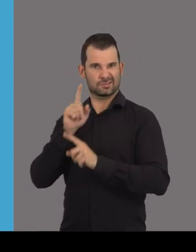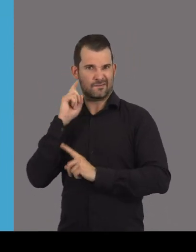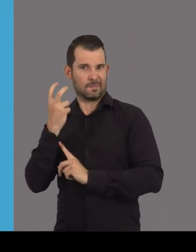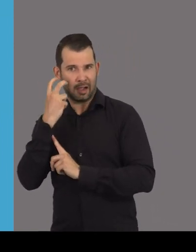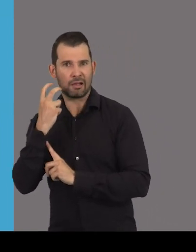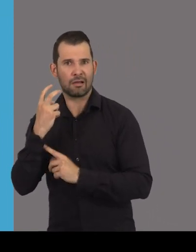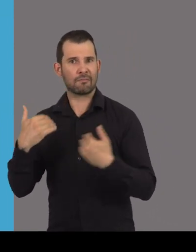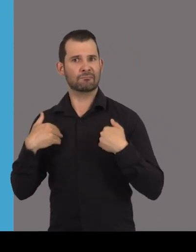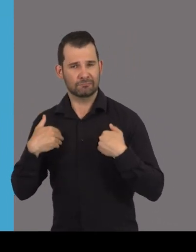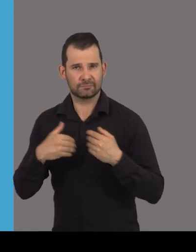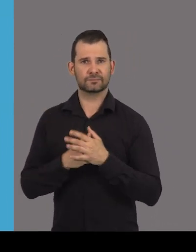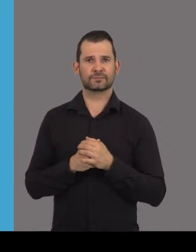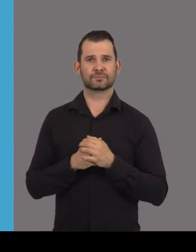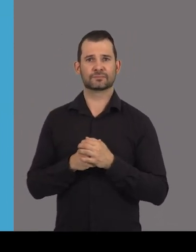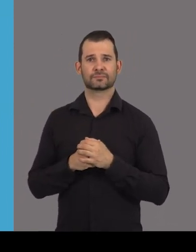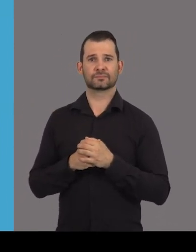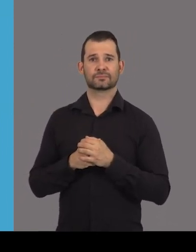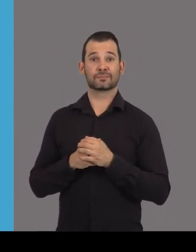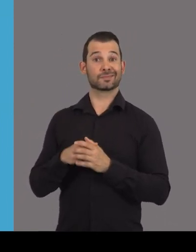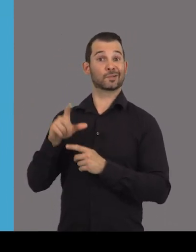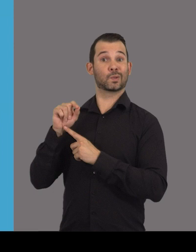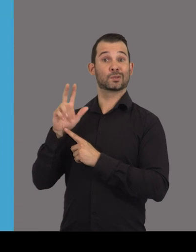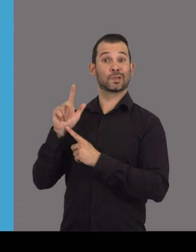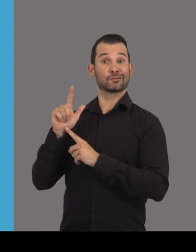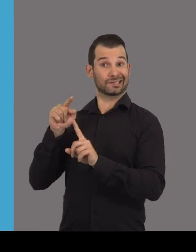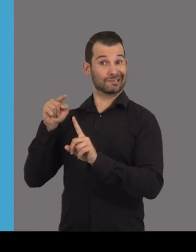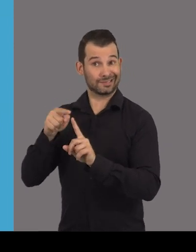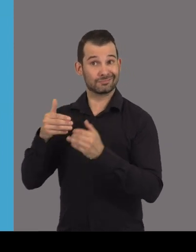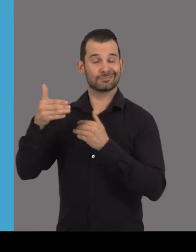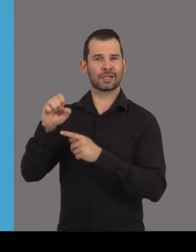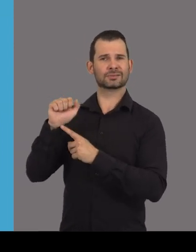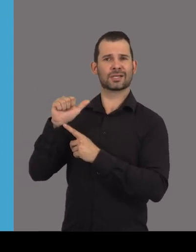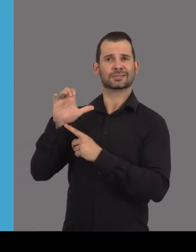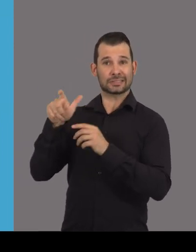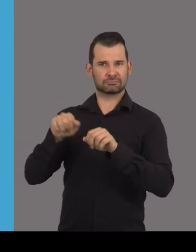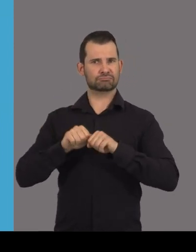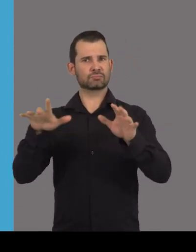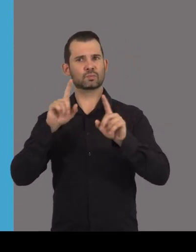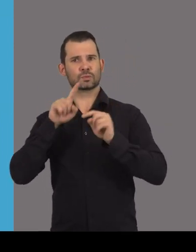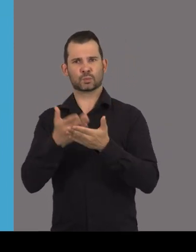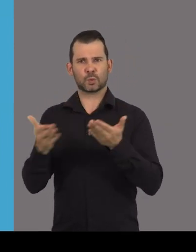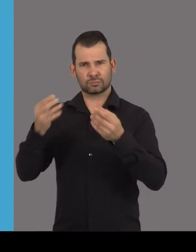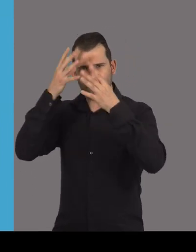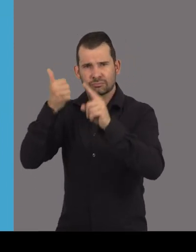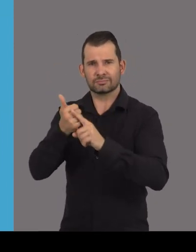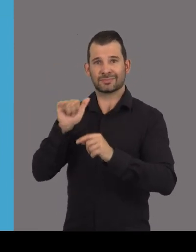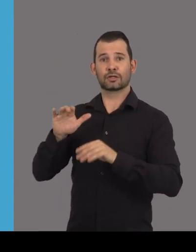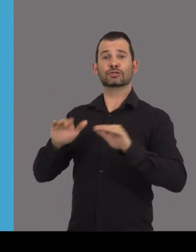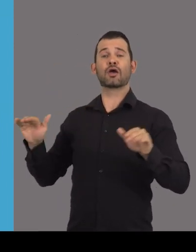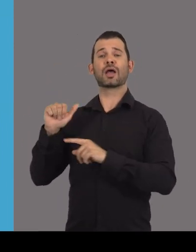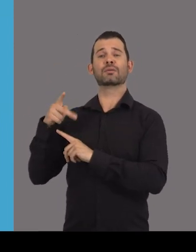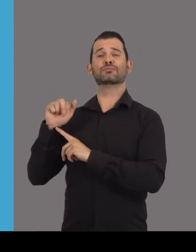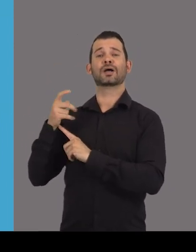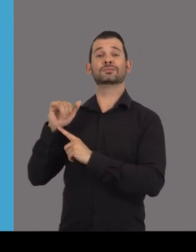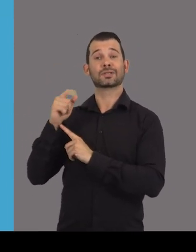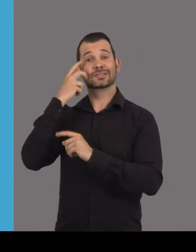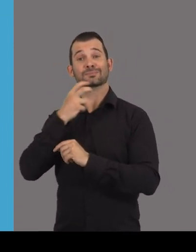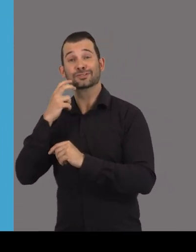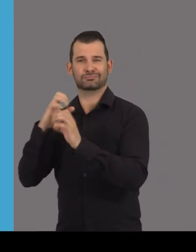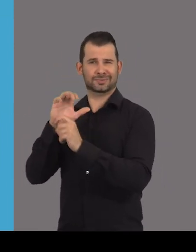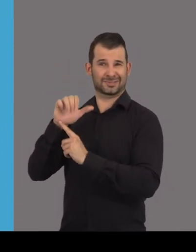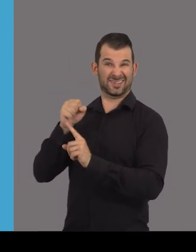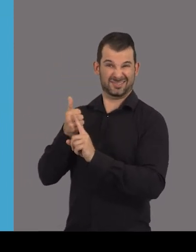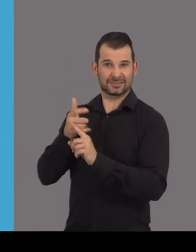of Canada's population is deafblind. In 2023, SAC released a resource stating that childhood apraxia of